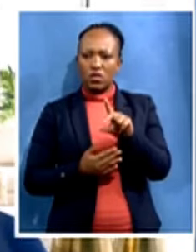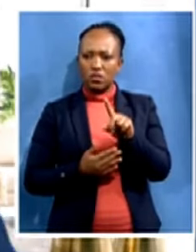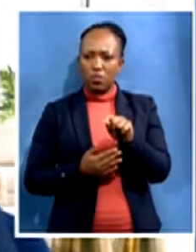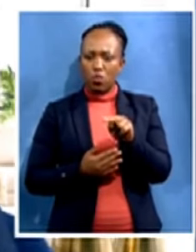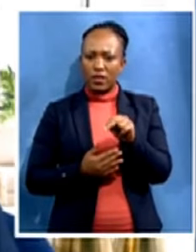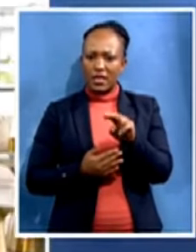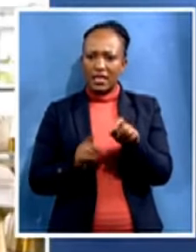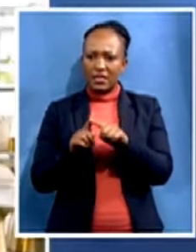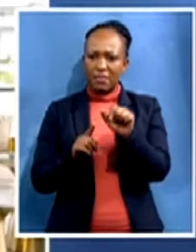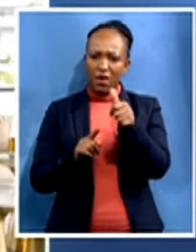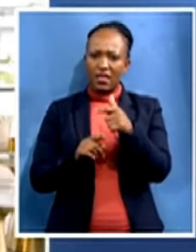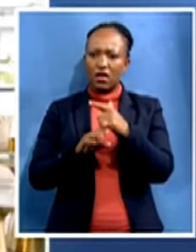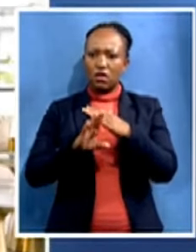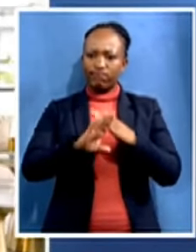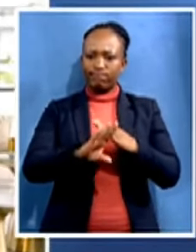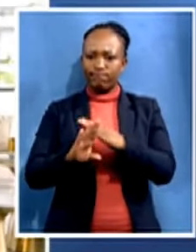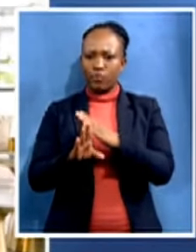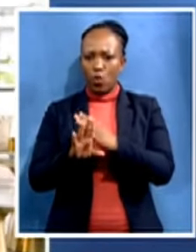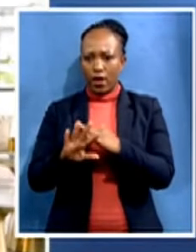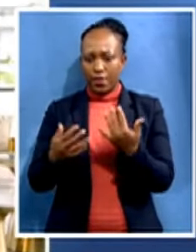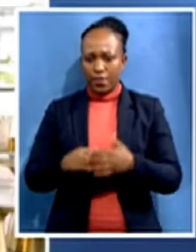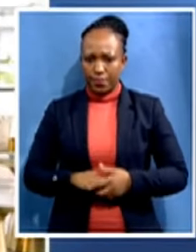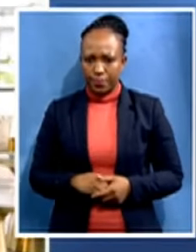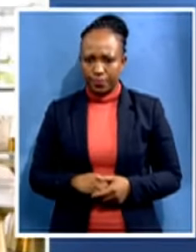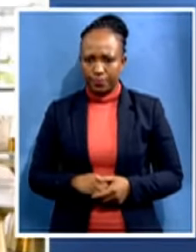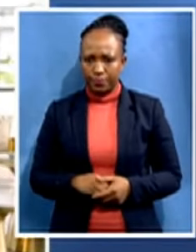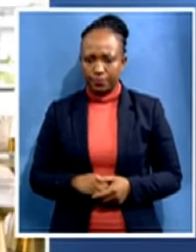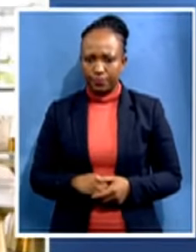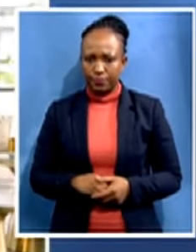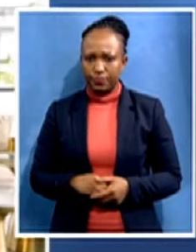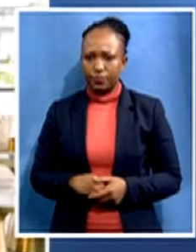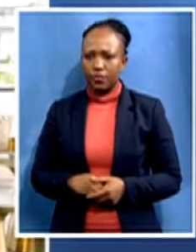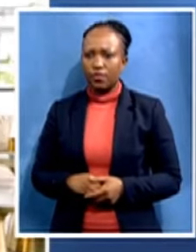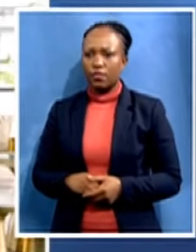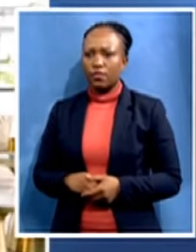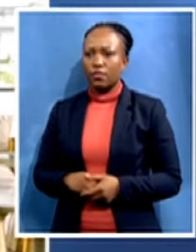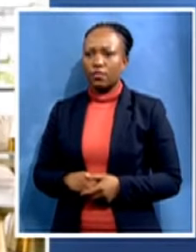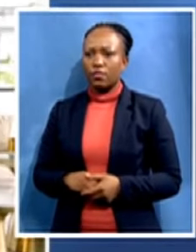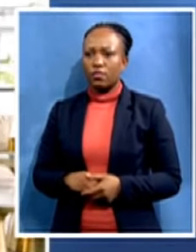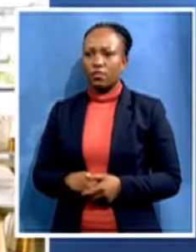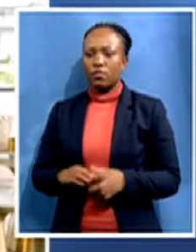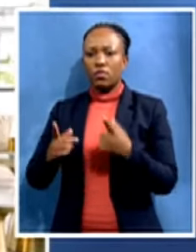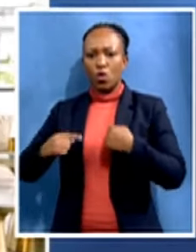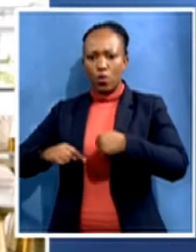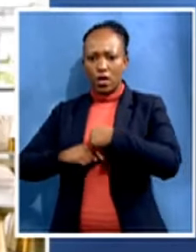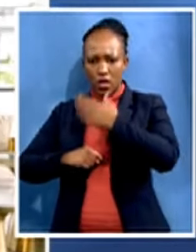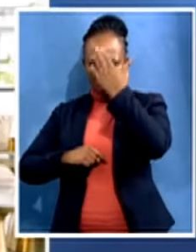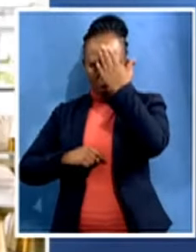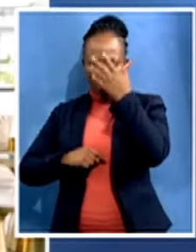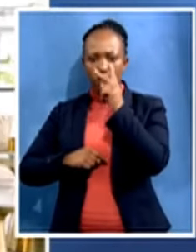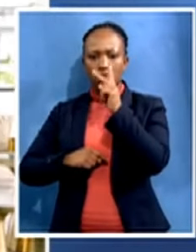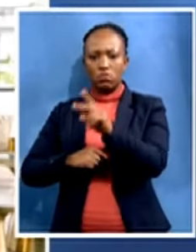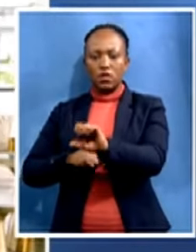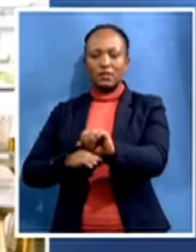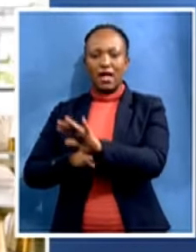right. I know that, when we look at South Africa, we are more closer. I'm not talking about at a